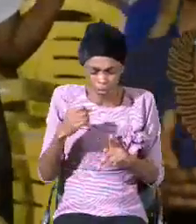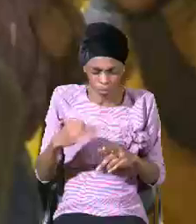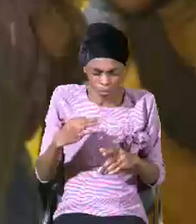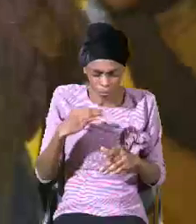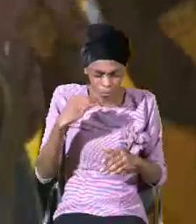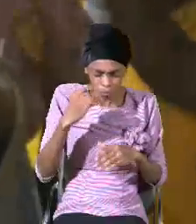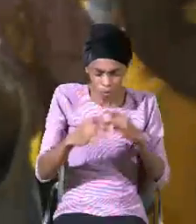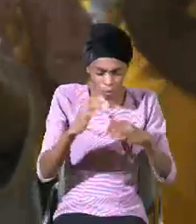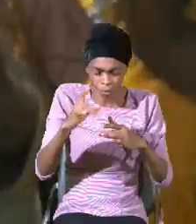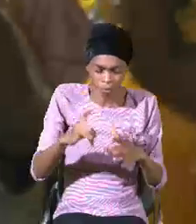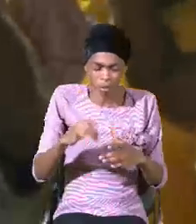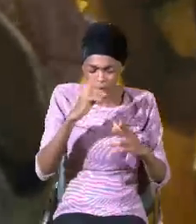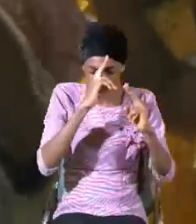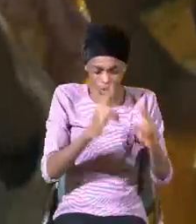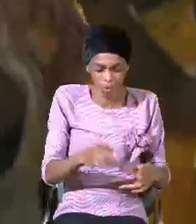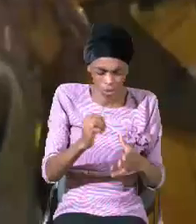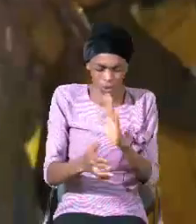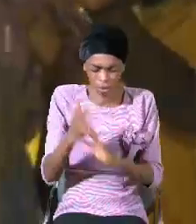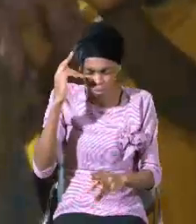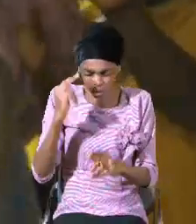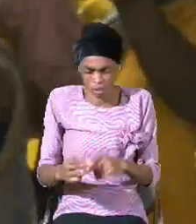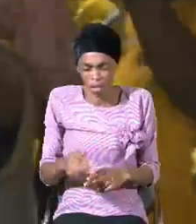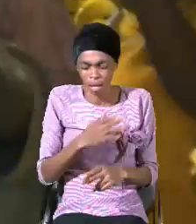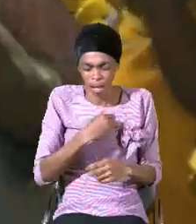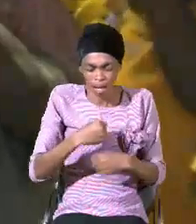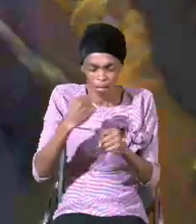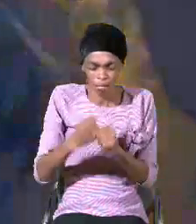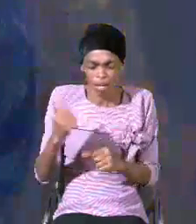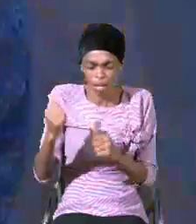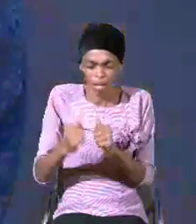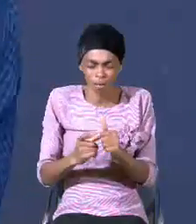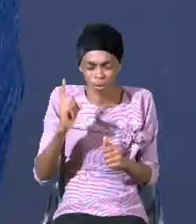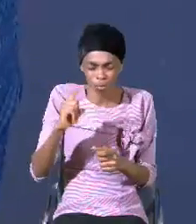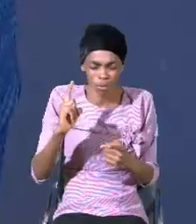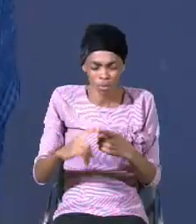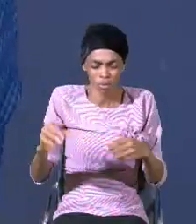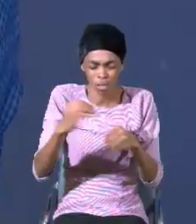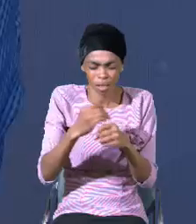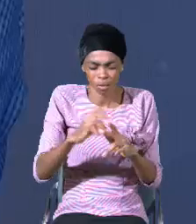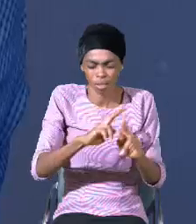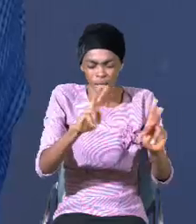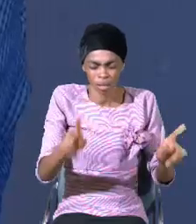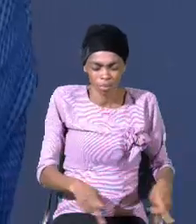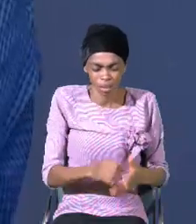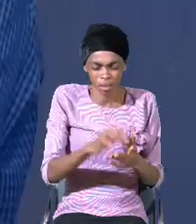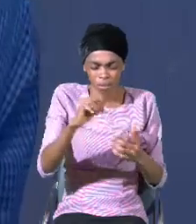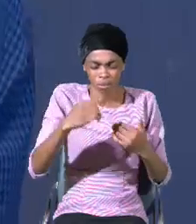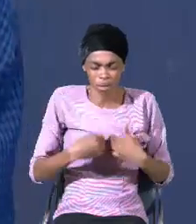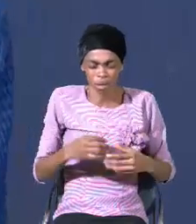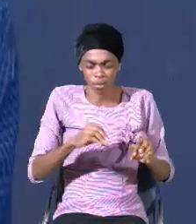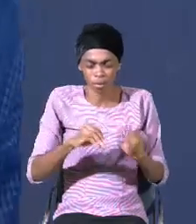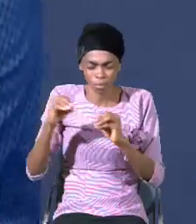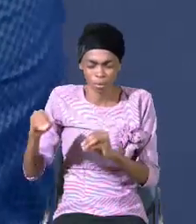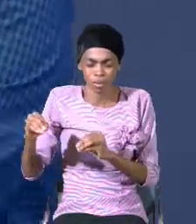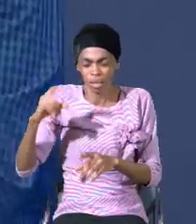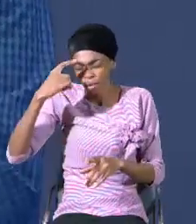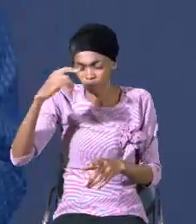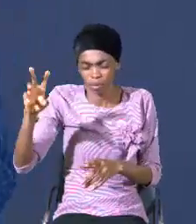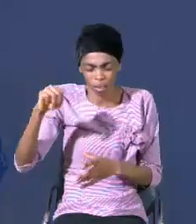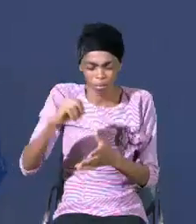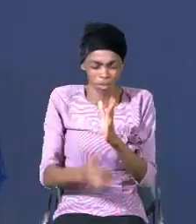honor. And to make everyone get to the place you have ordained for them, honor